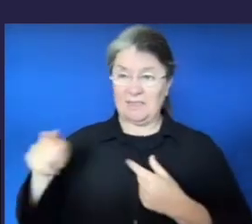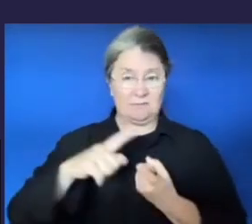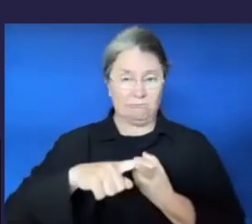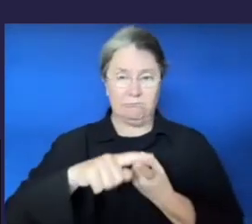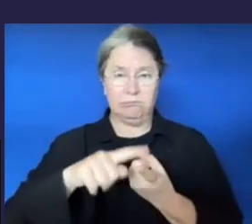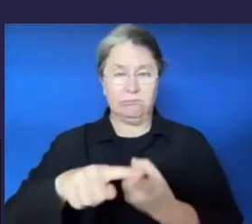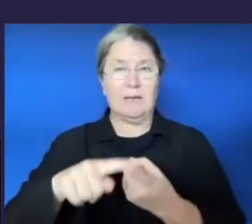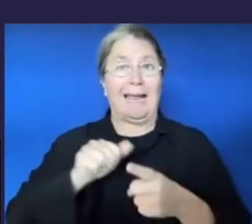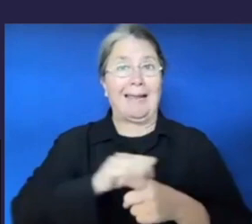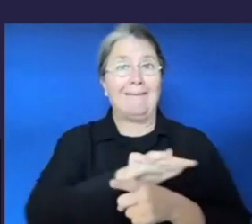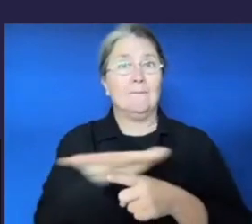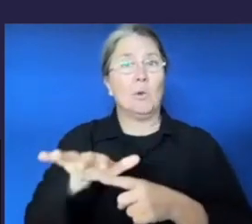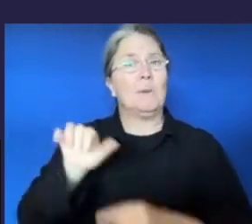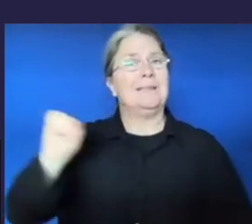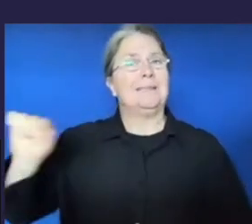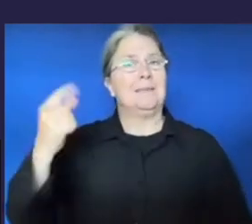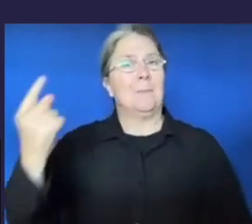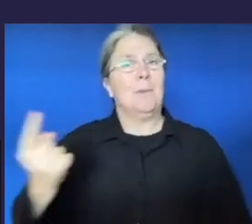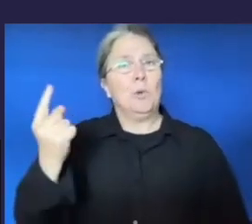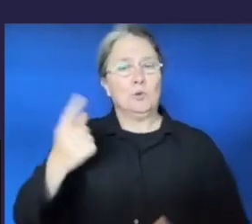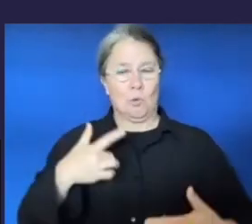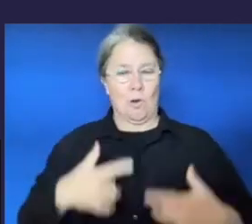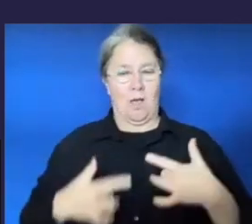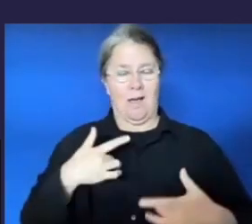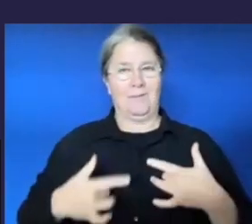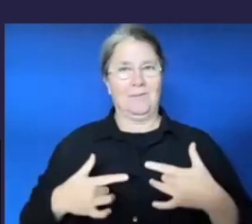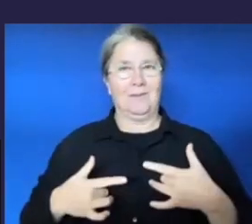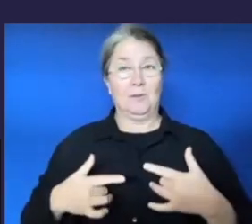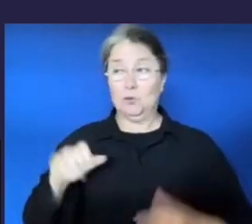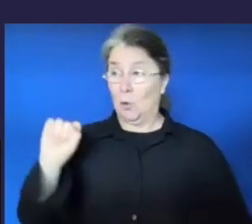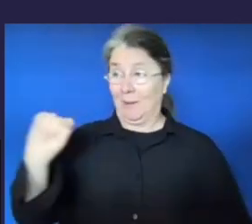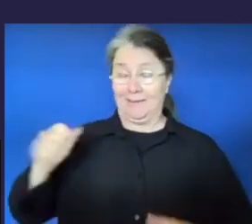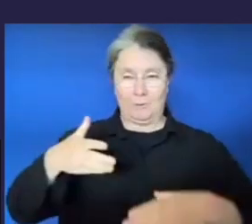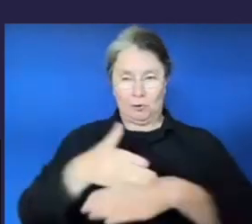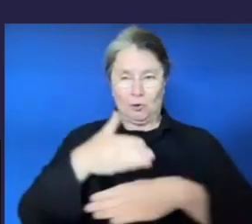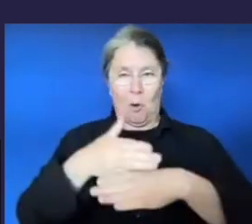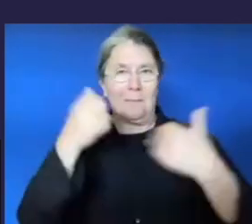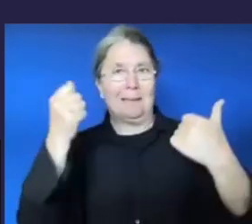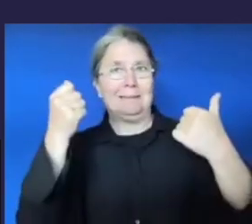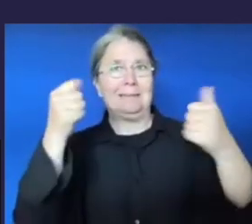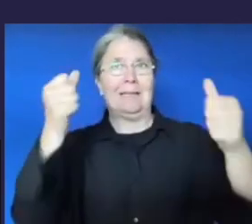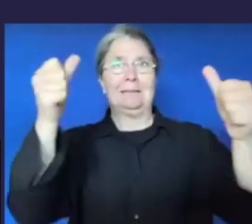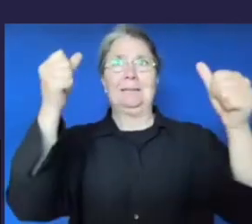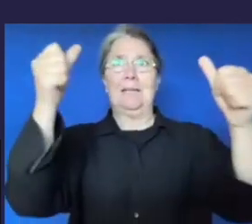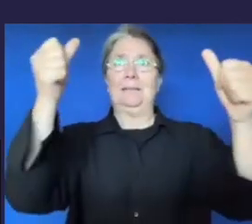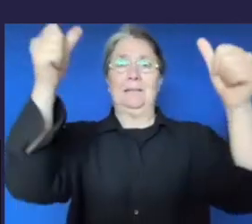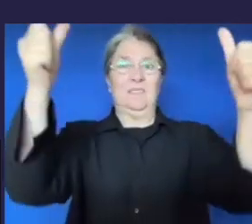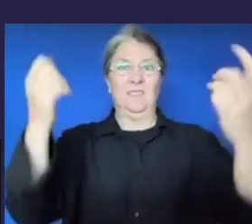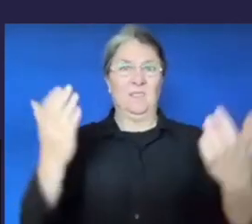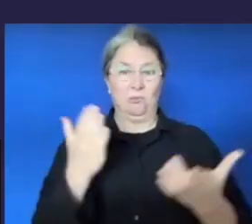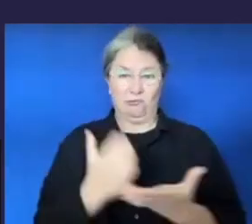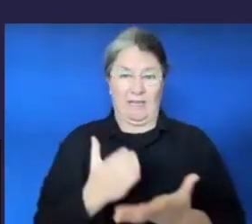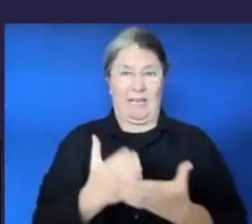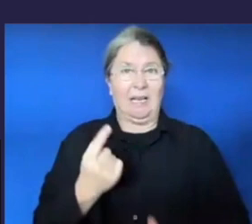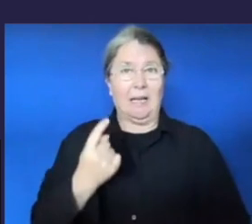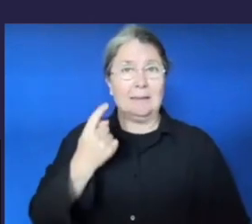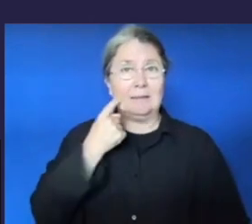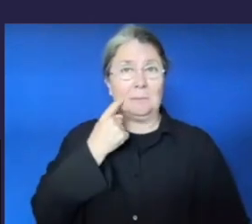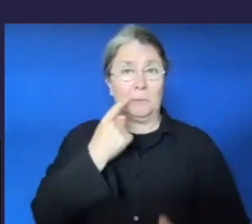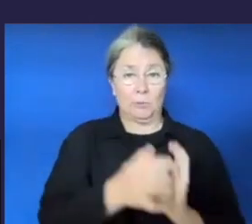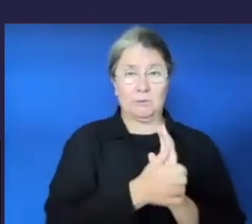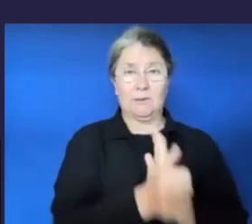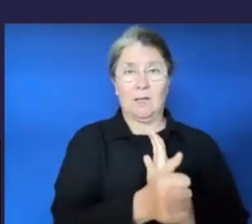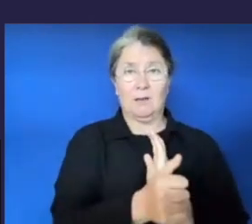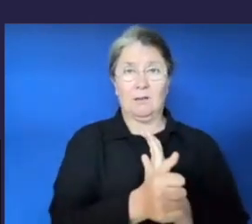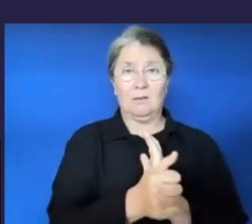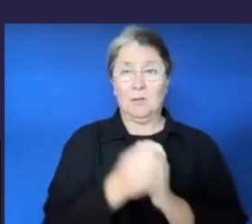well. So the job success at this point was basically a matter of a very simple skill where George utilized his